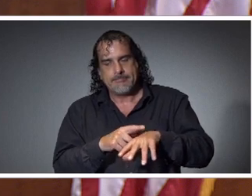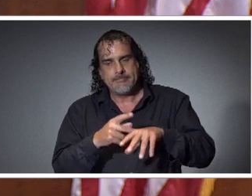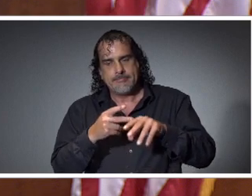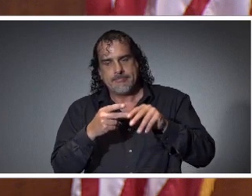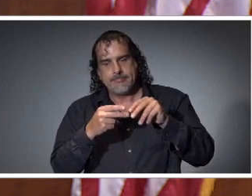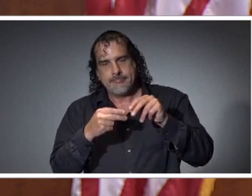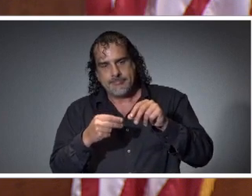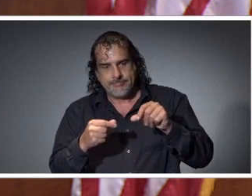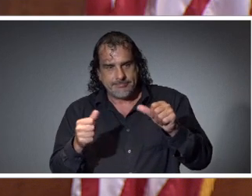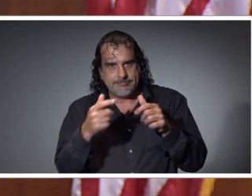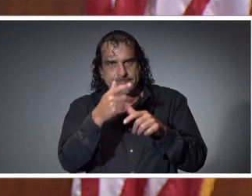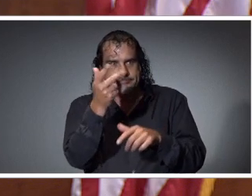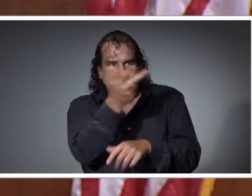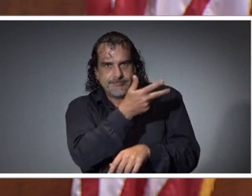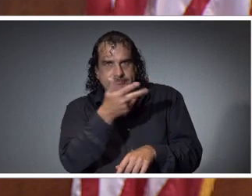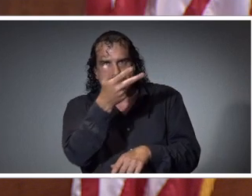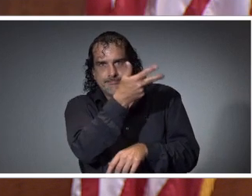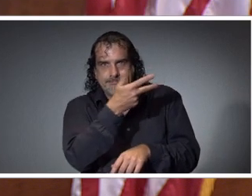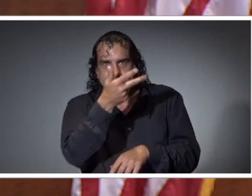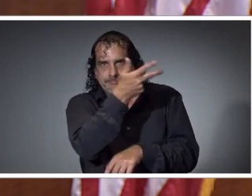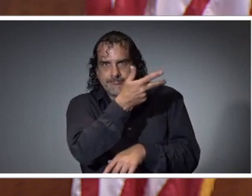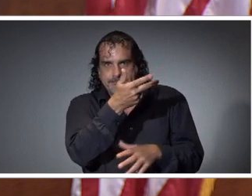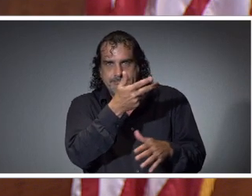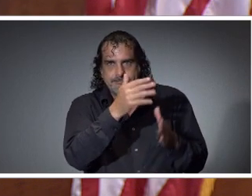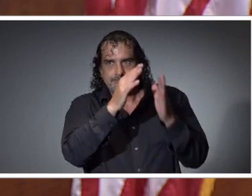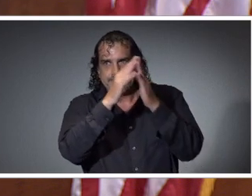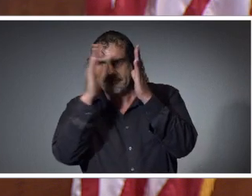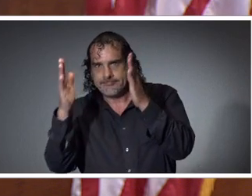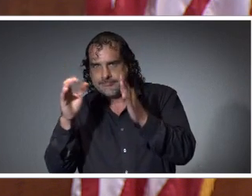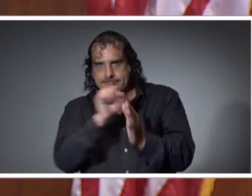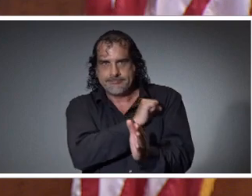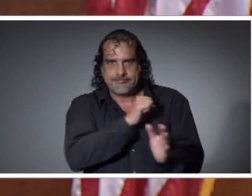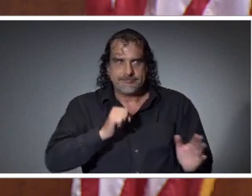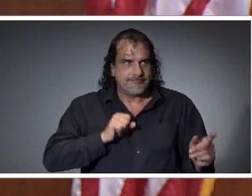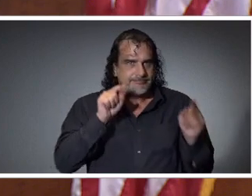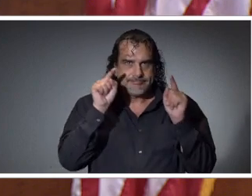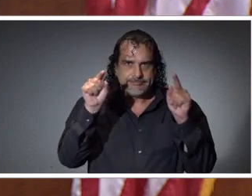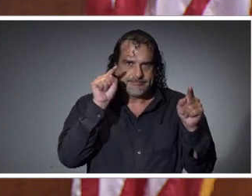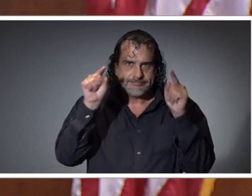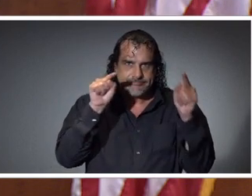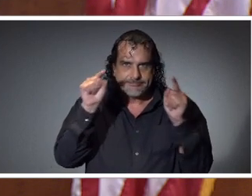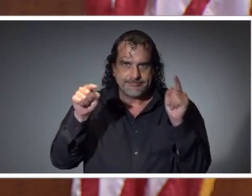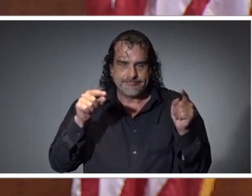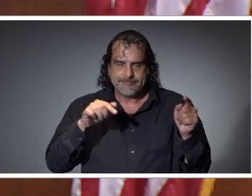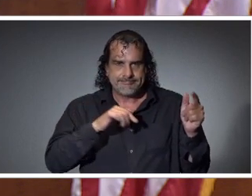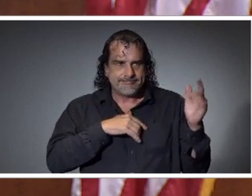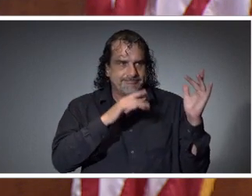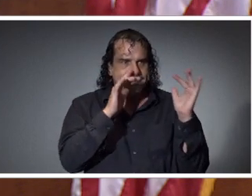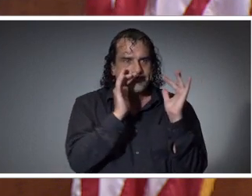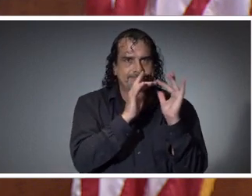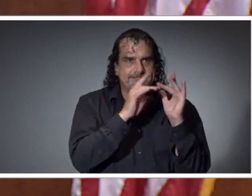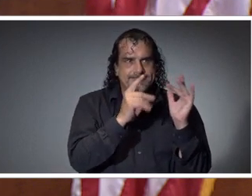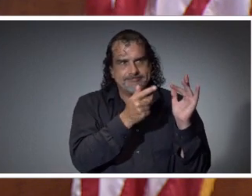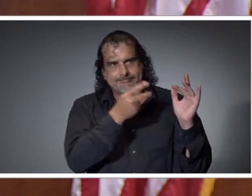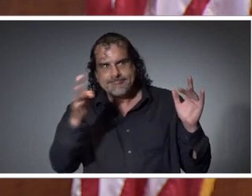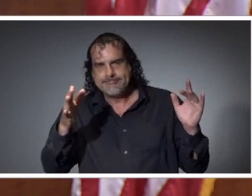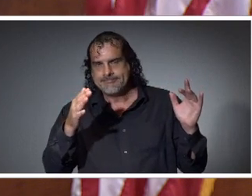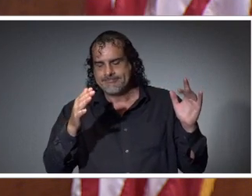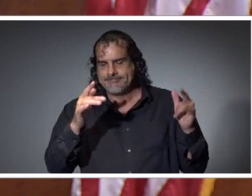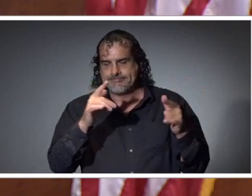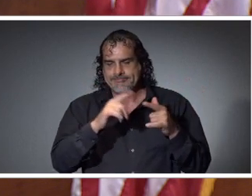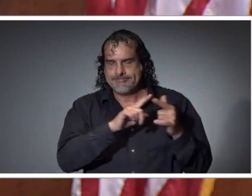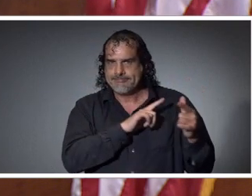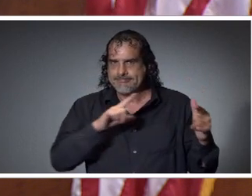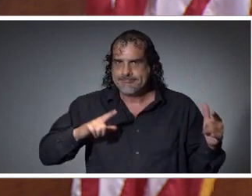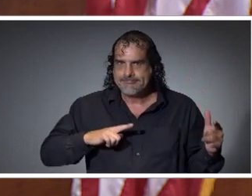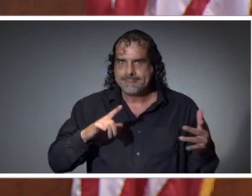impasse by the House and the Senate. I have been in contact with numerous members. I spoke with Lieutenant